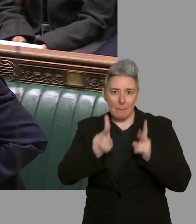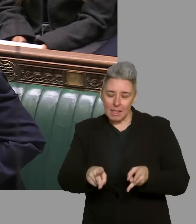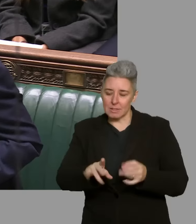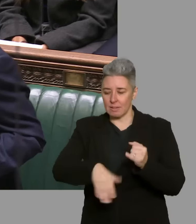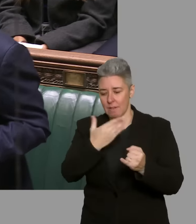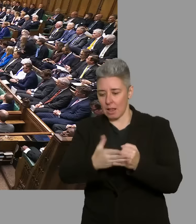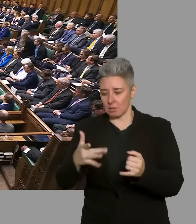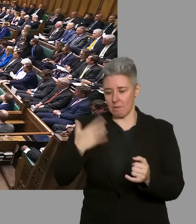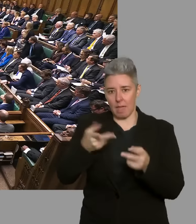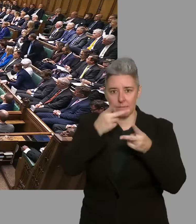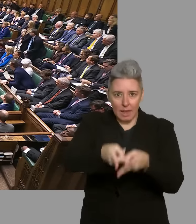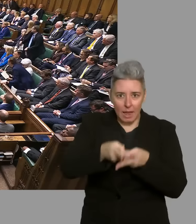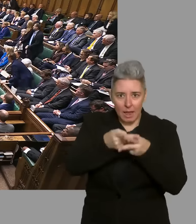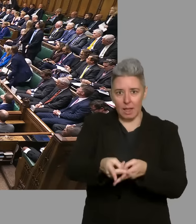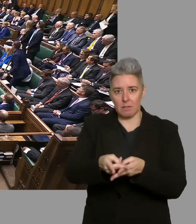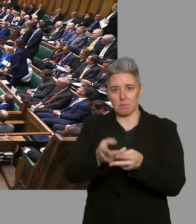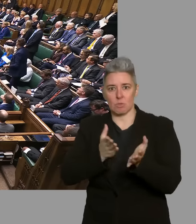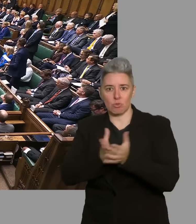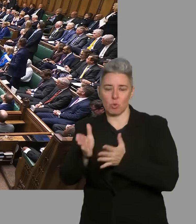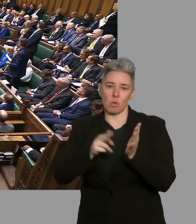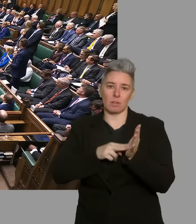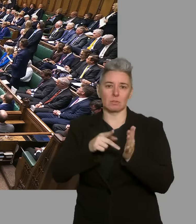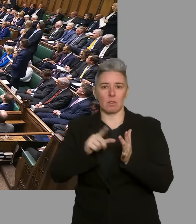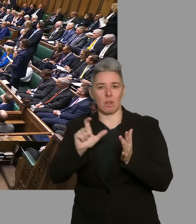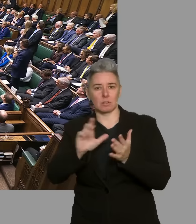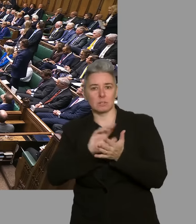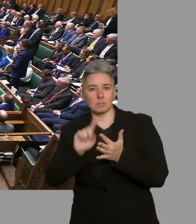him updated. Rebecca Paul.